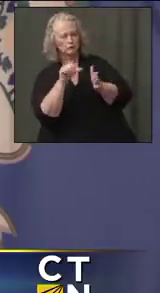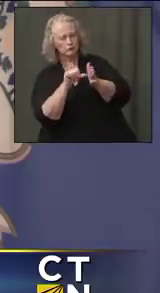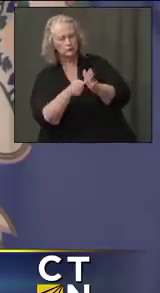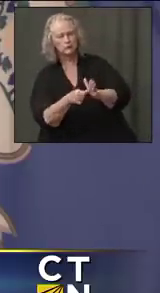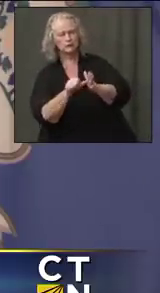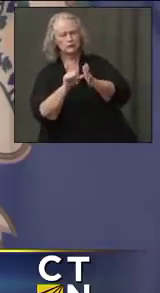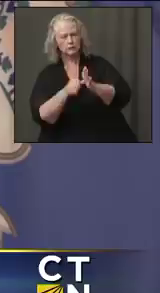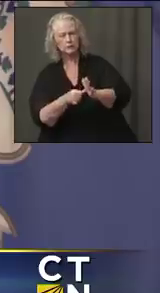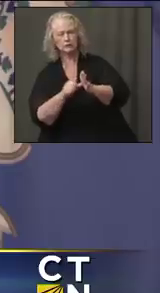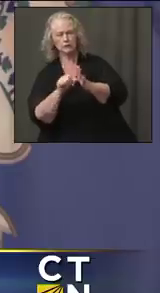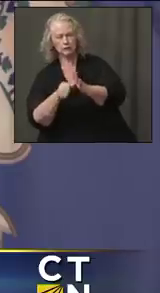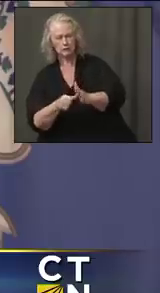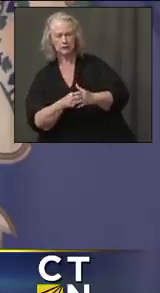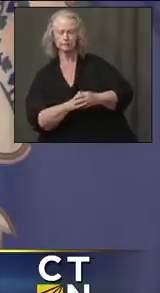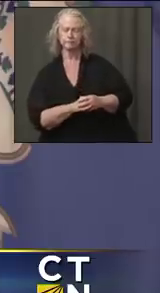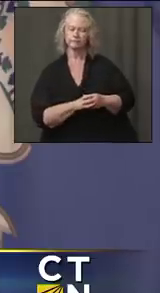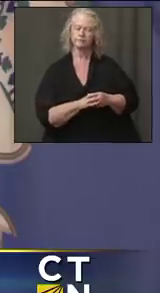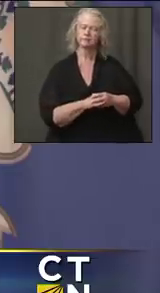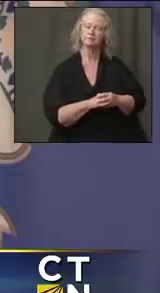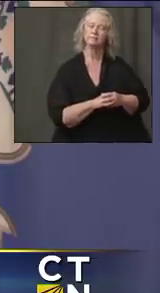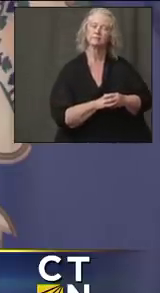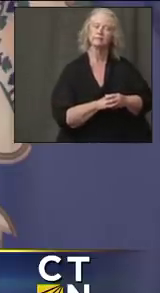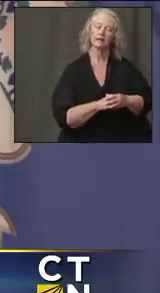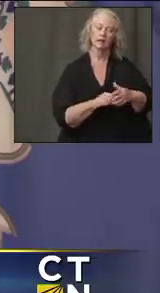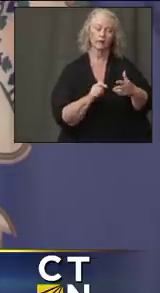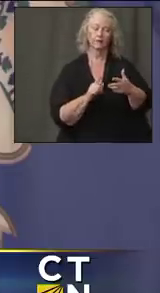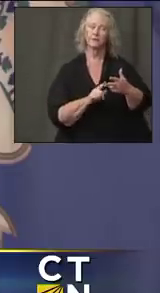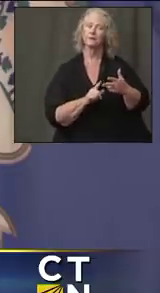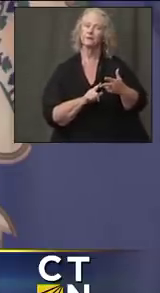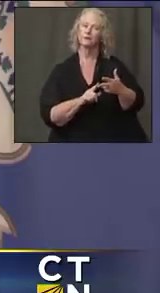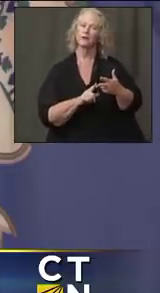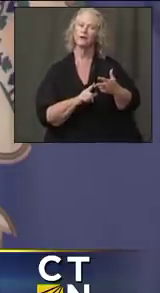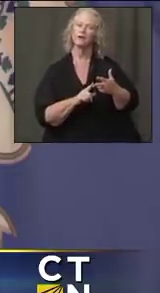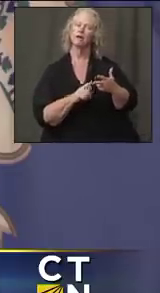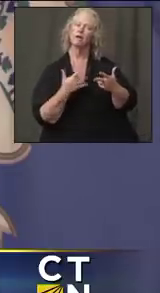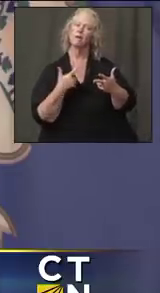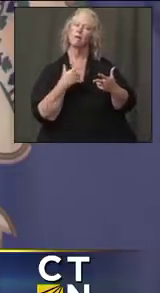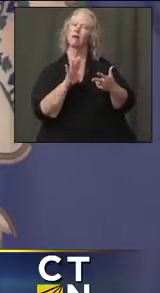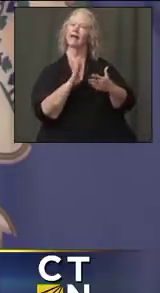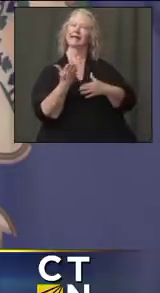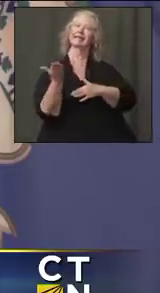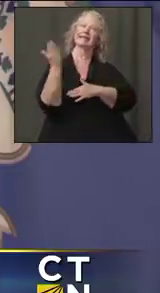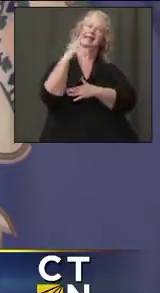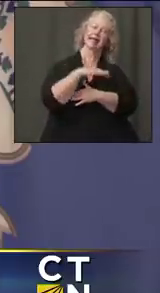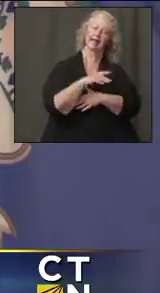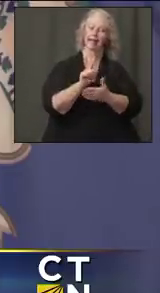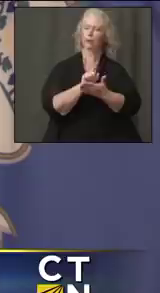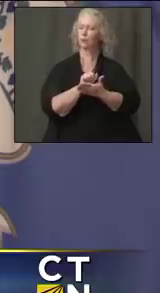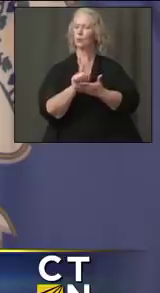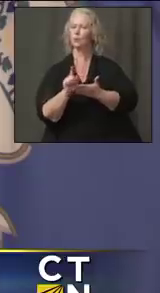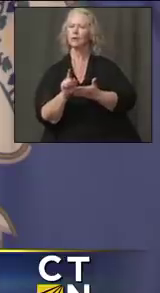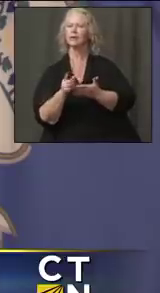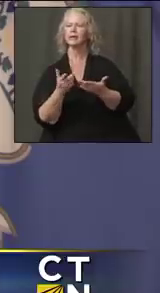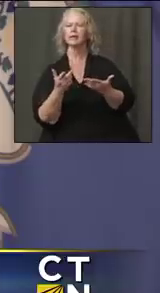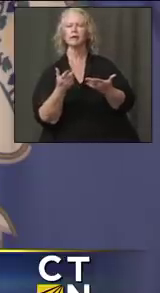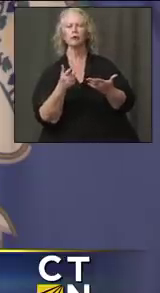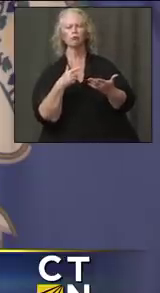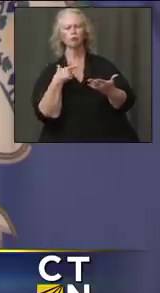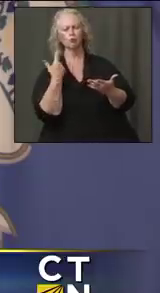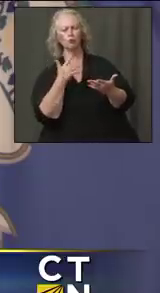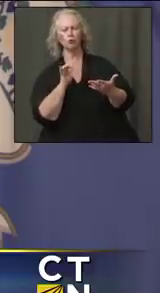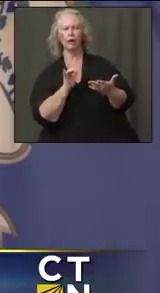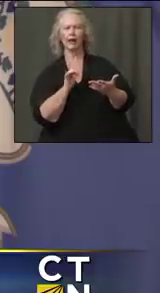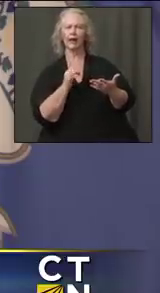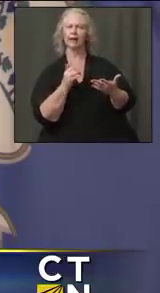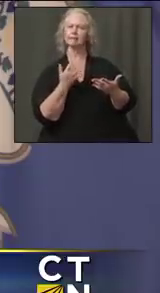about that. And thirdly, I wanted to make sure we had a class day and a class week that was something that